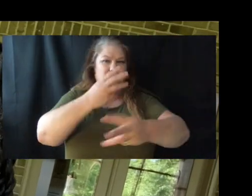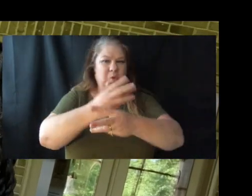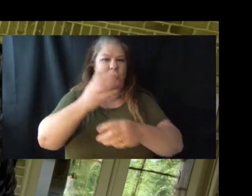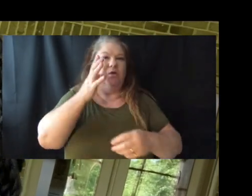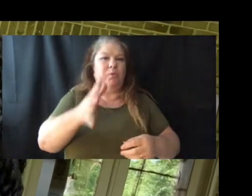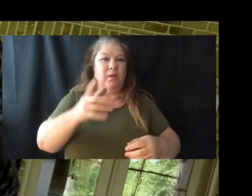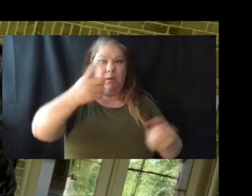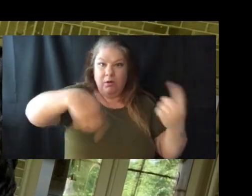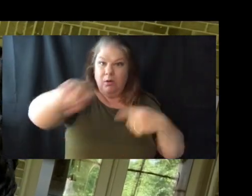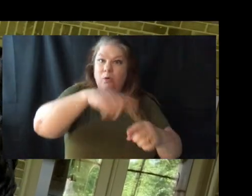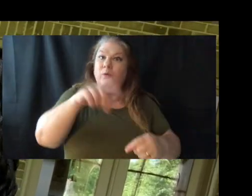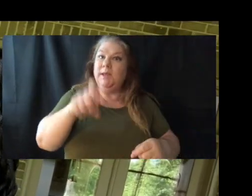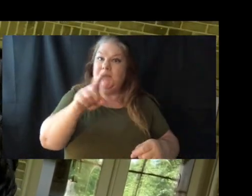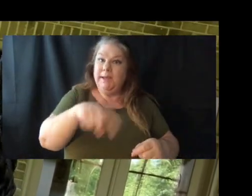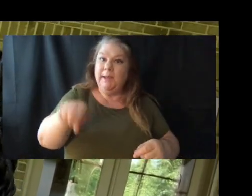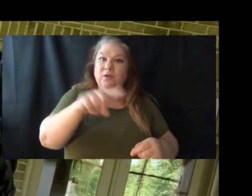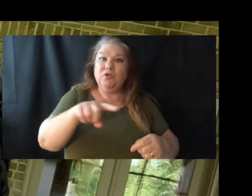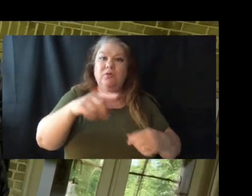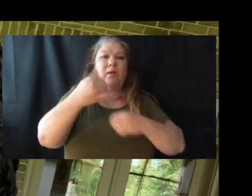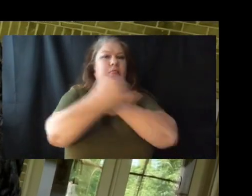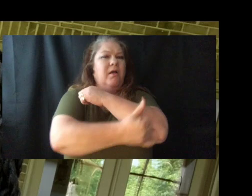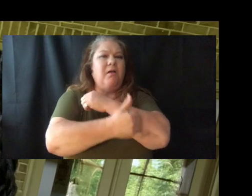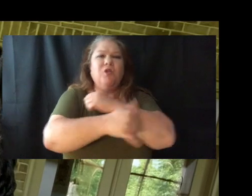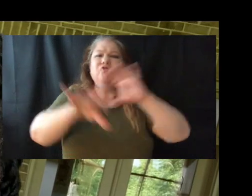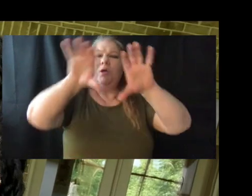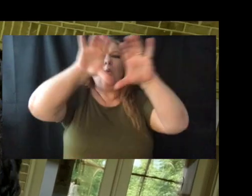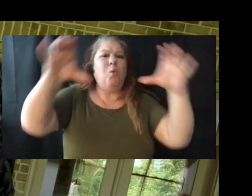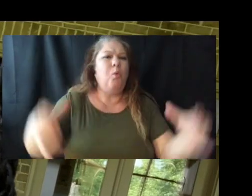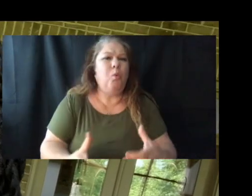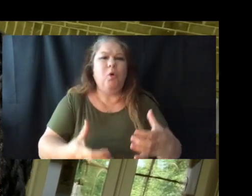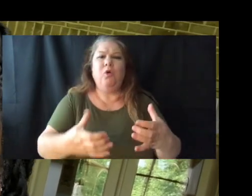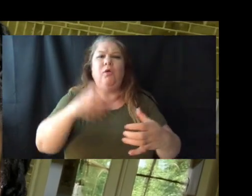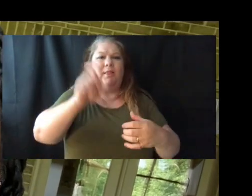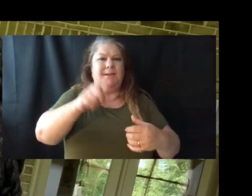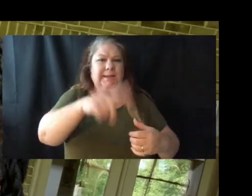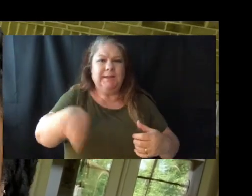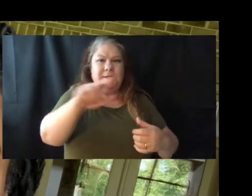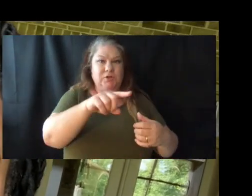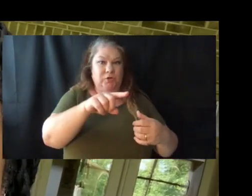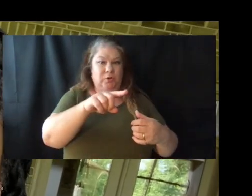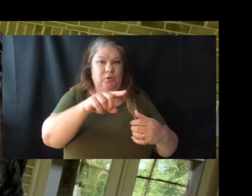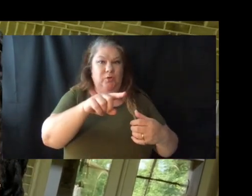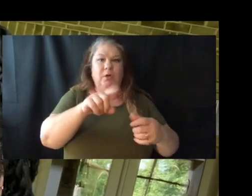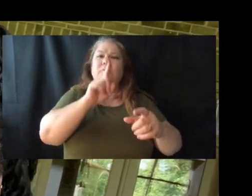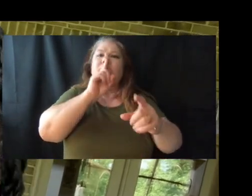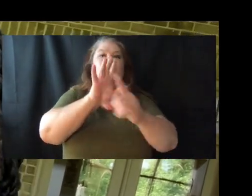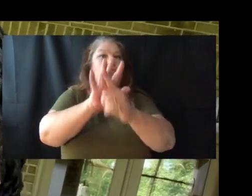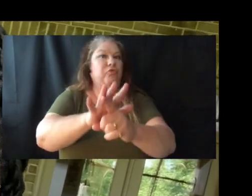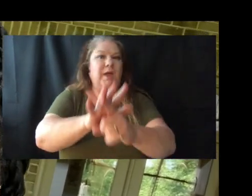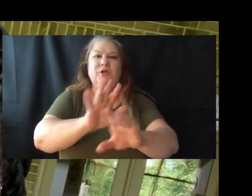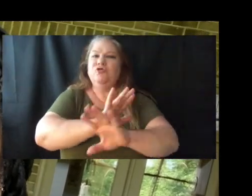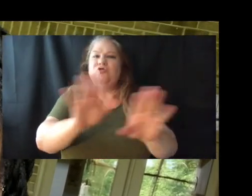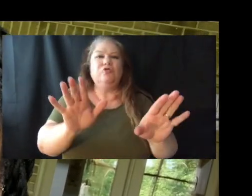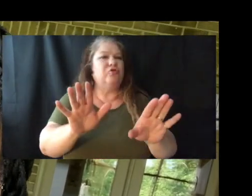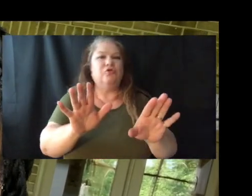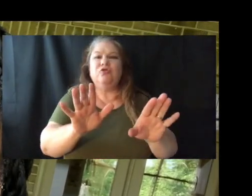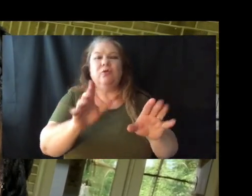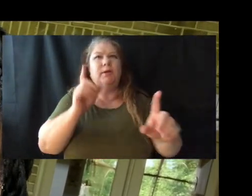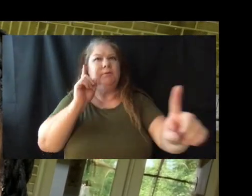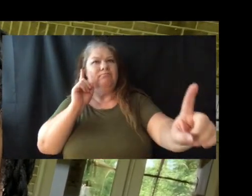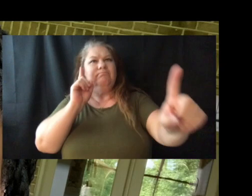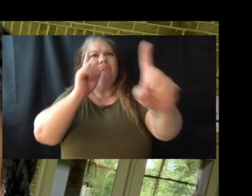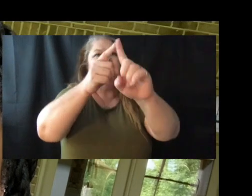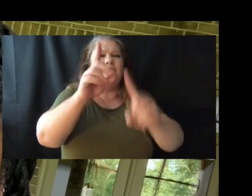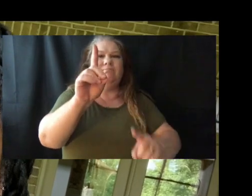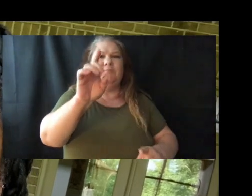level, and we need you. The whole country needs you. The whole world needs you. This is not pressure,